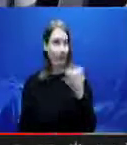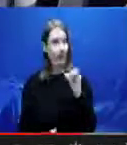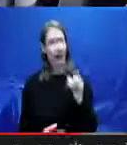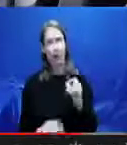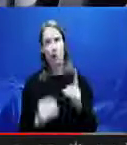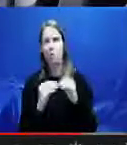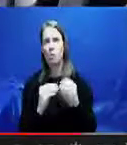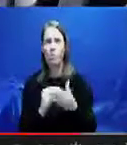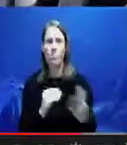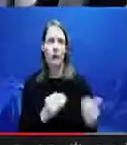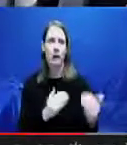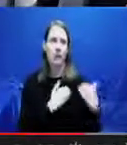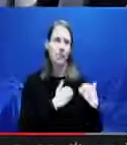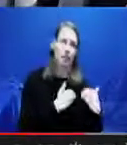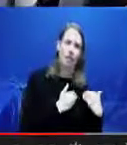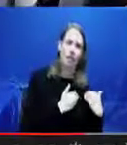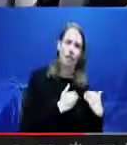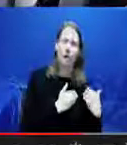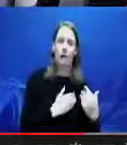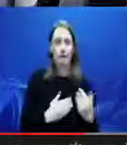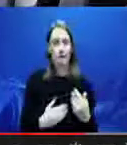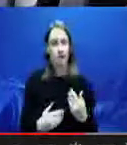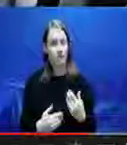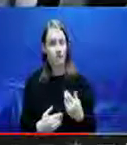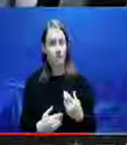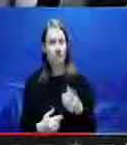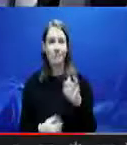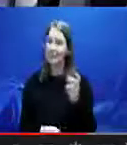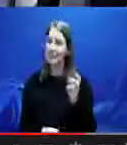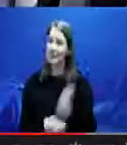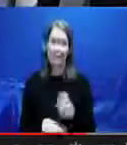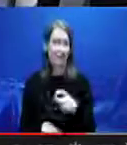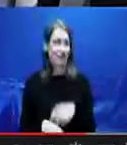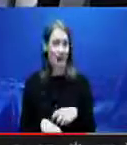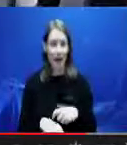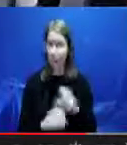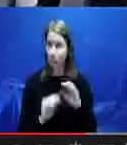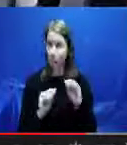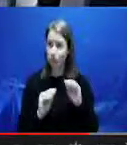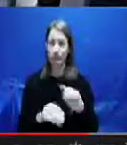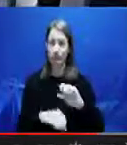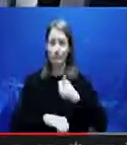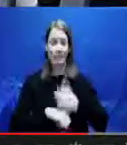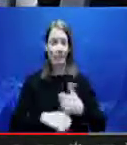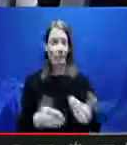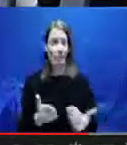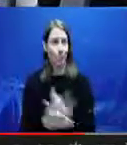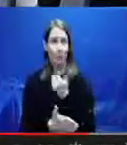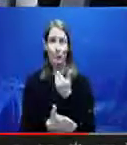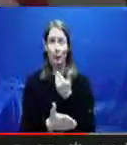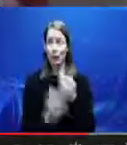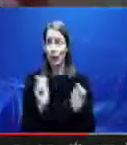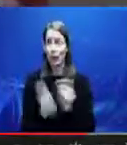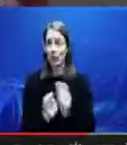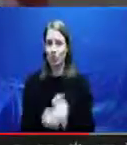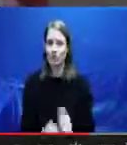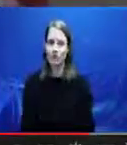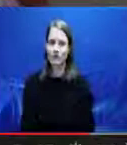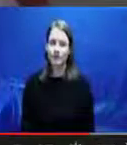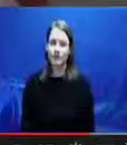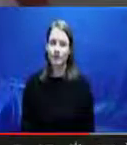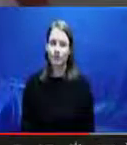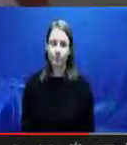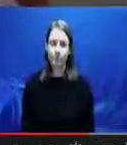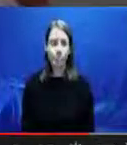time to introduce new reforms, but he believes teachers will find the new standards to be a positive shift. What's unique about this is